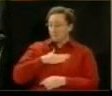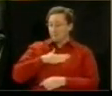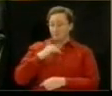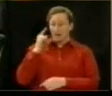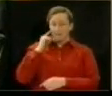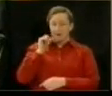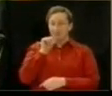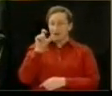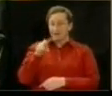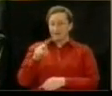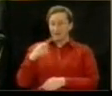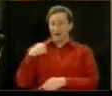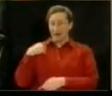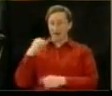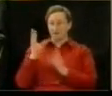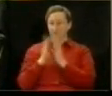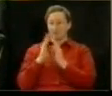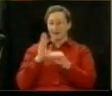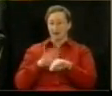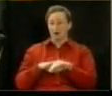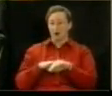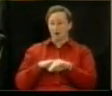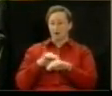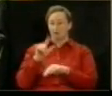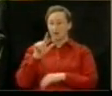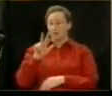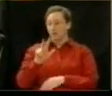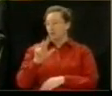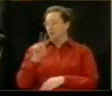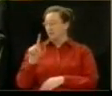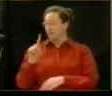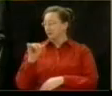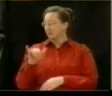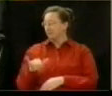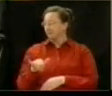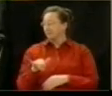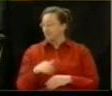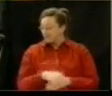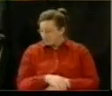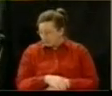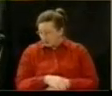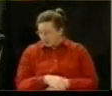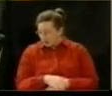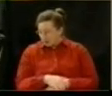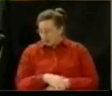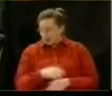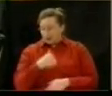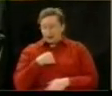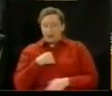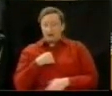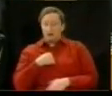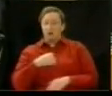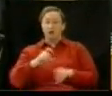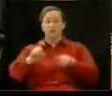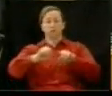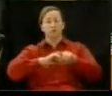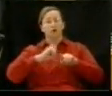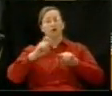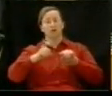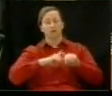need for a meeting on the 31st. I think it would make it moot. See, that's what I mean. I'm getting bombarded with calls on